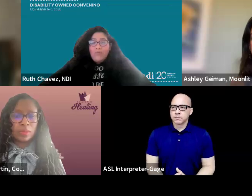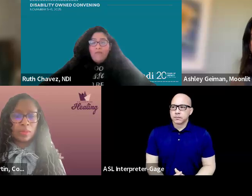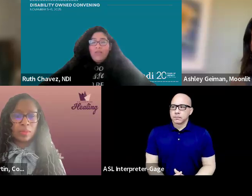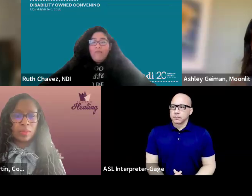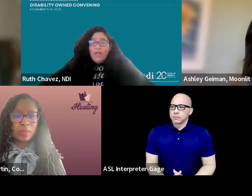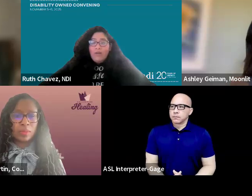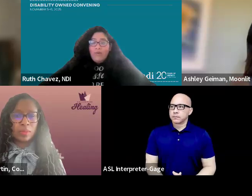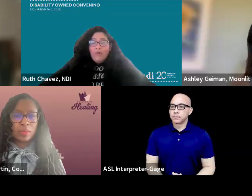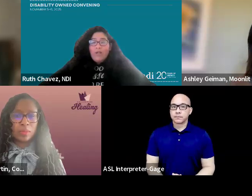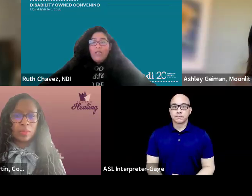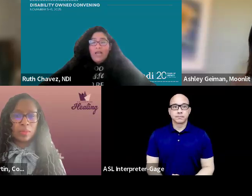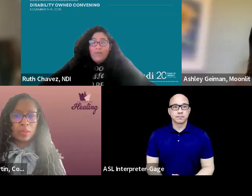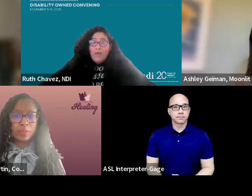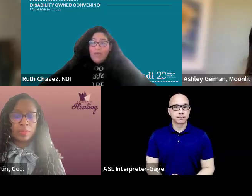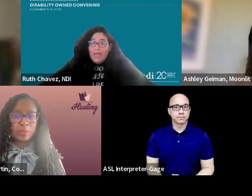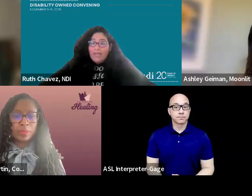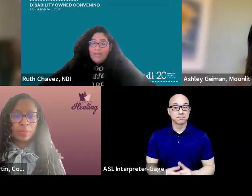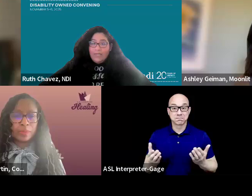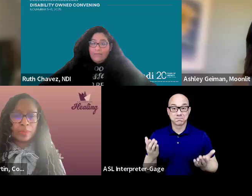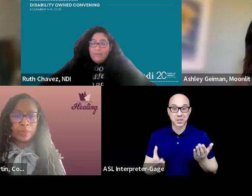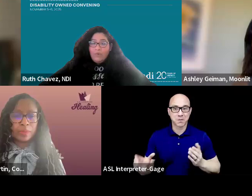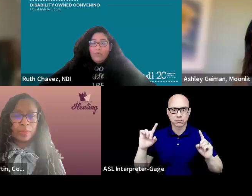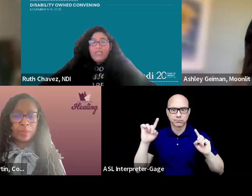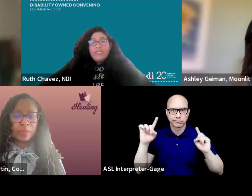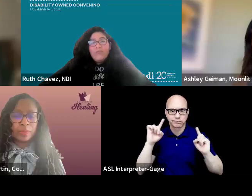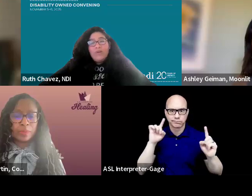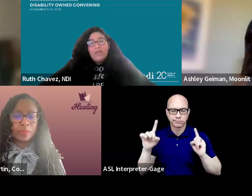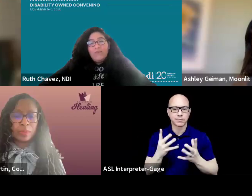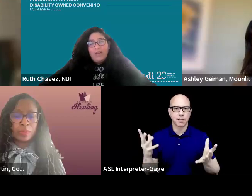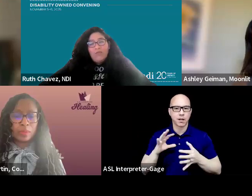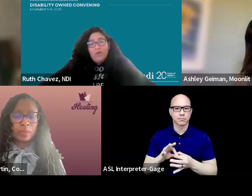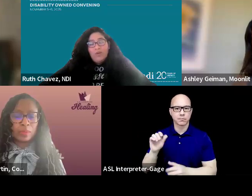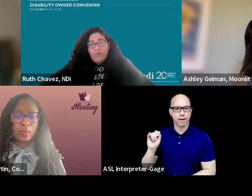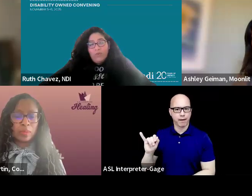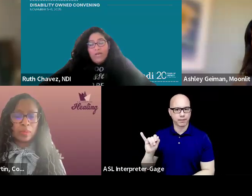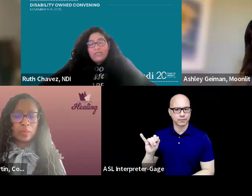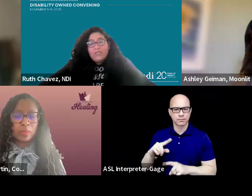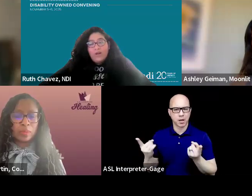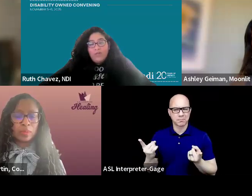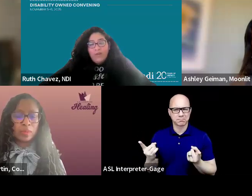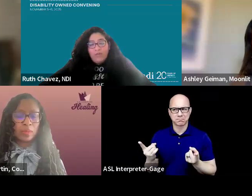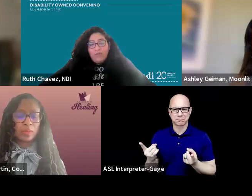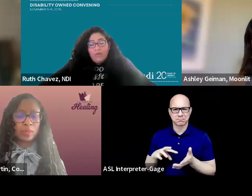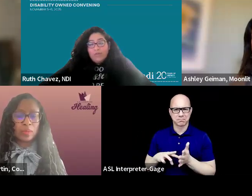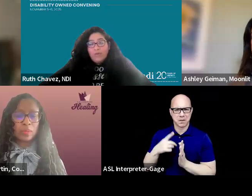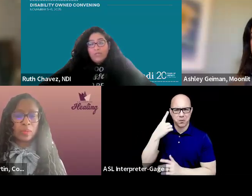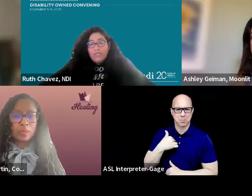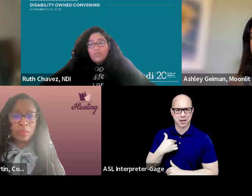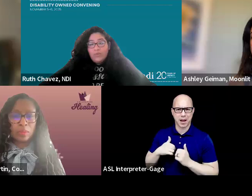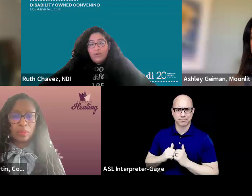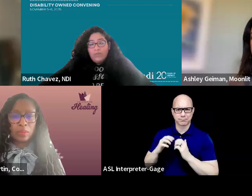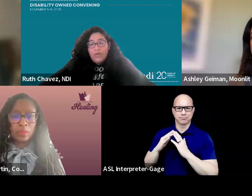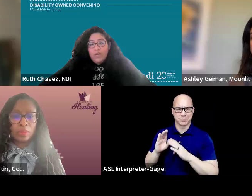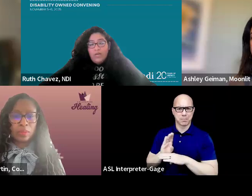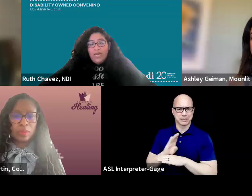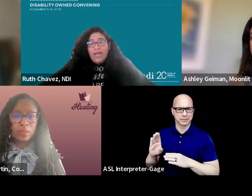And so you probably have read or heard a lot about AI lately, but what does it really mean for you as a startup founder or small